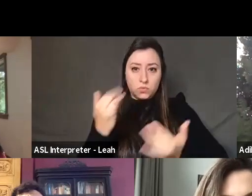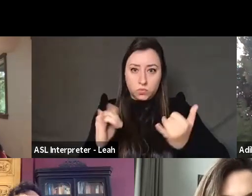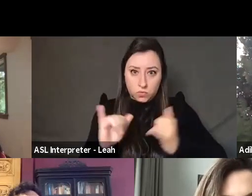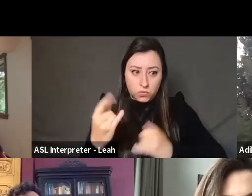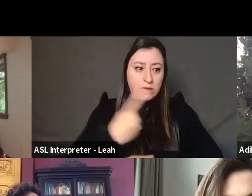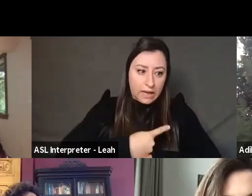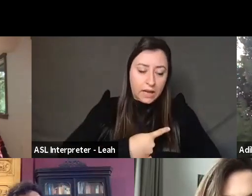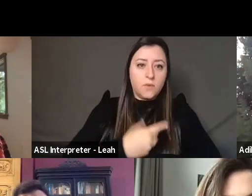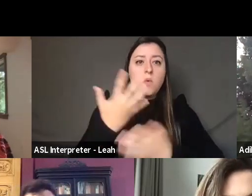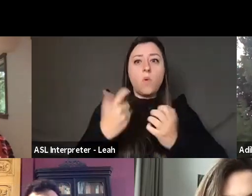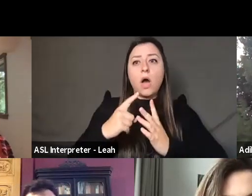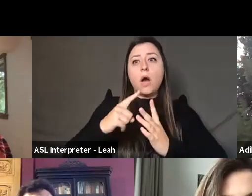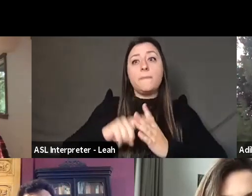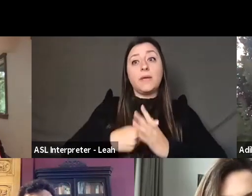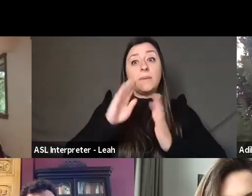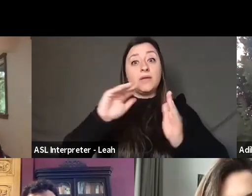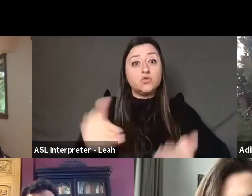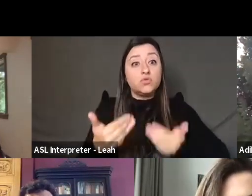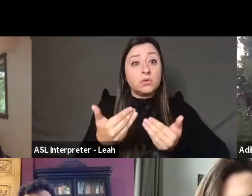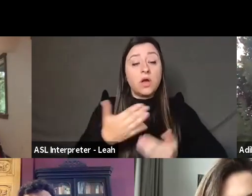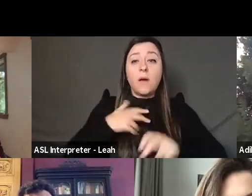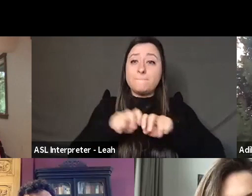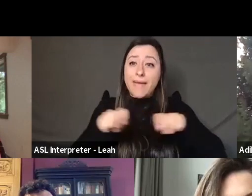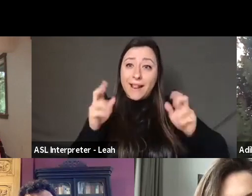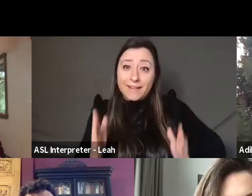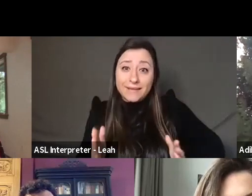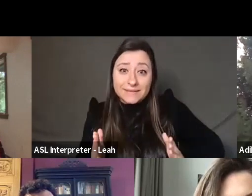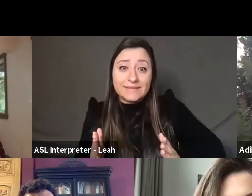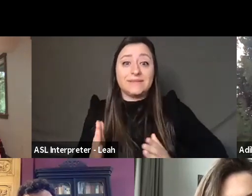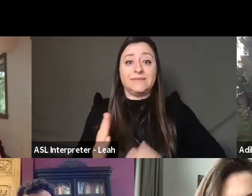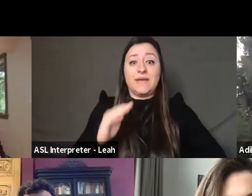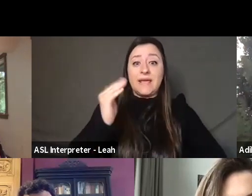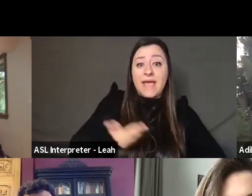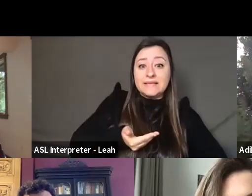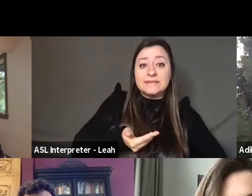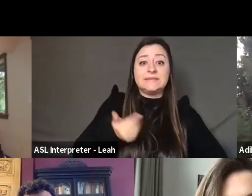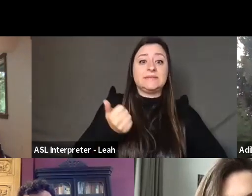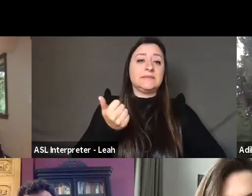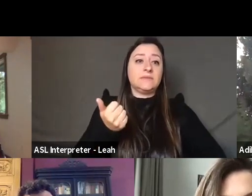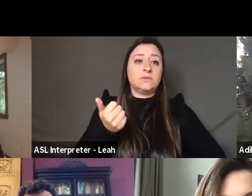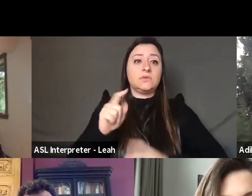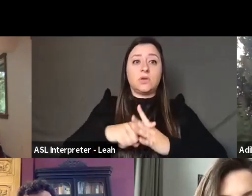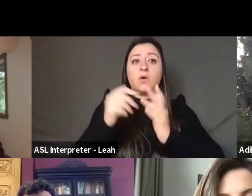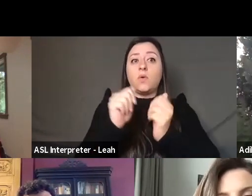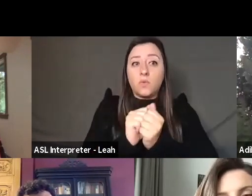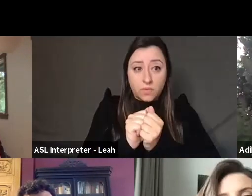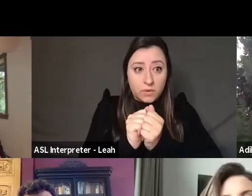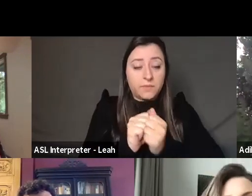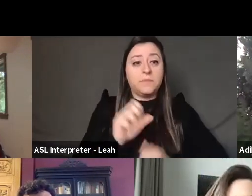to begin by introducing our panelists, our guests, with starting with Sara